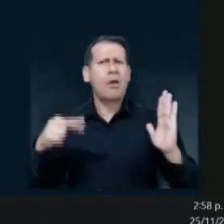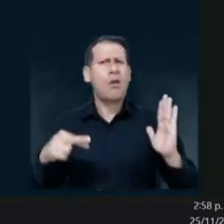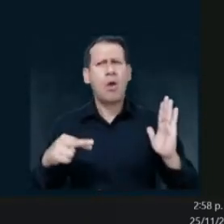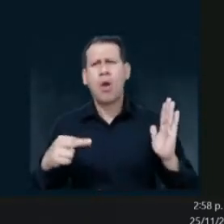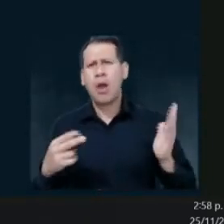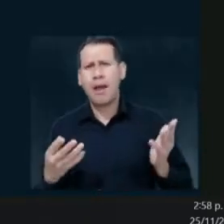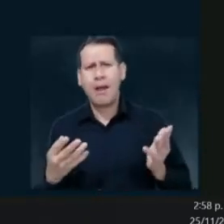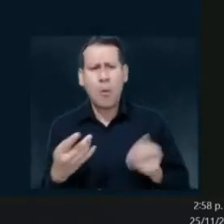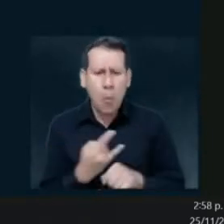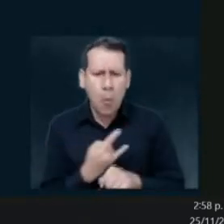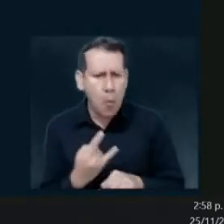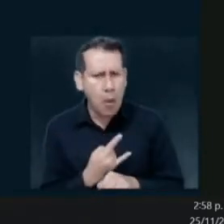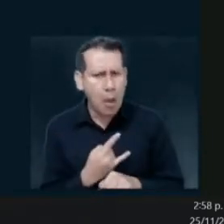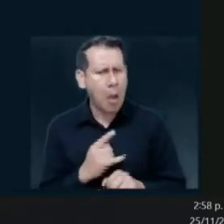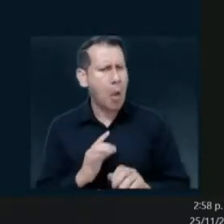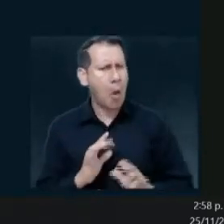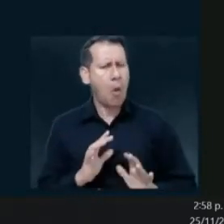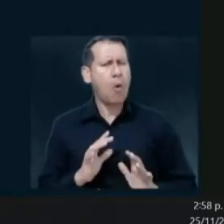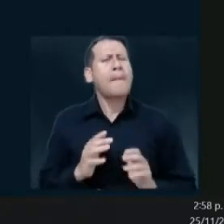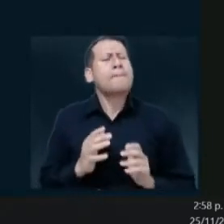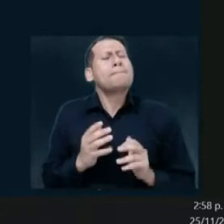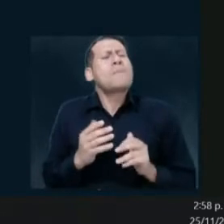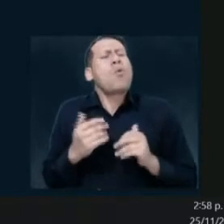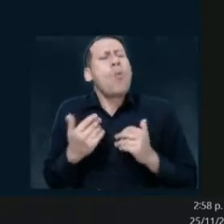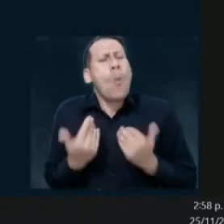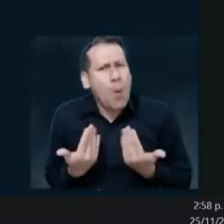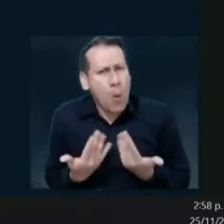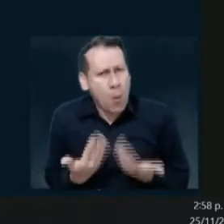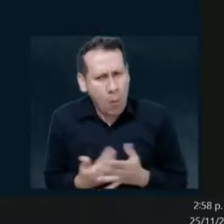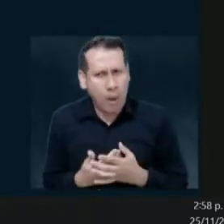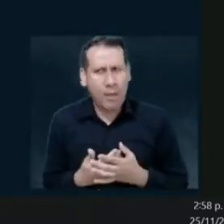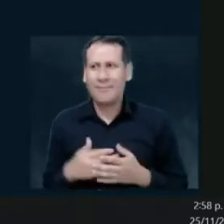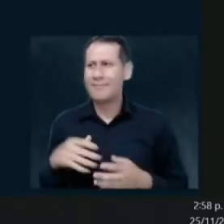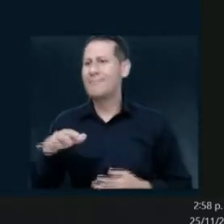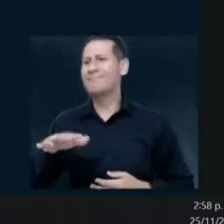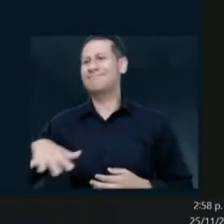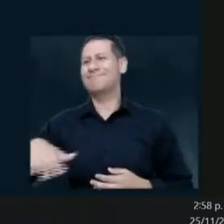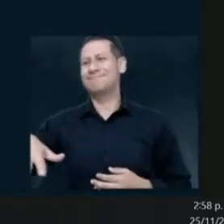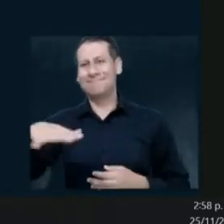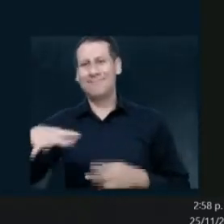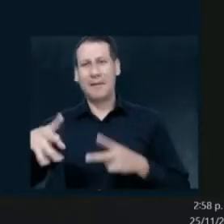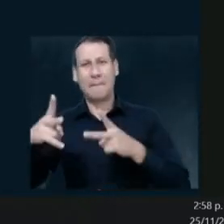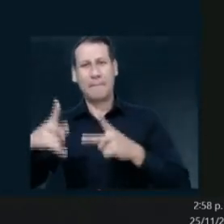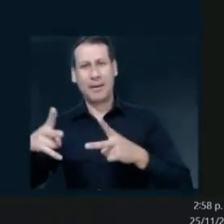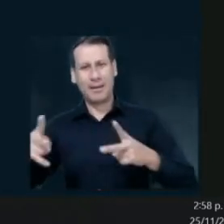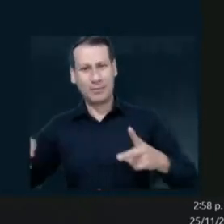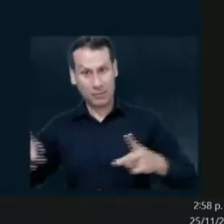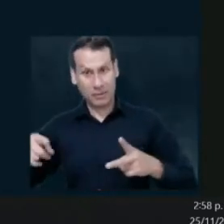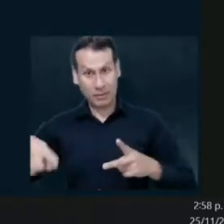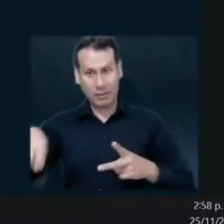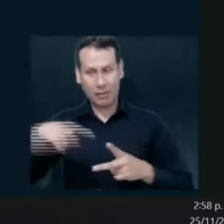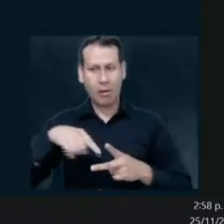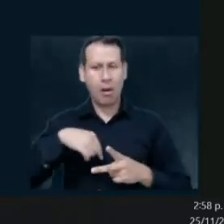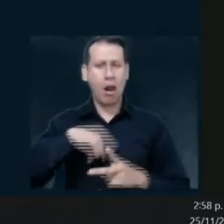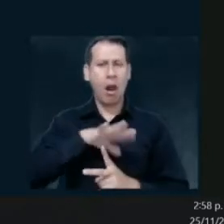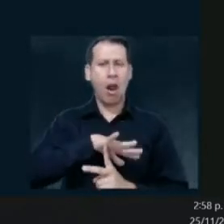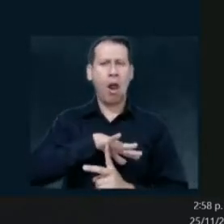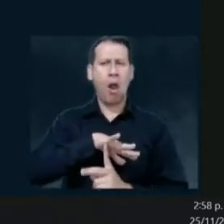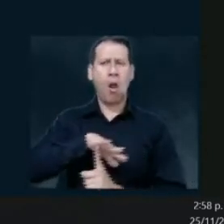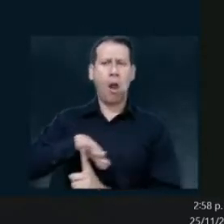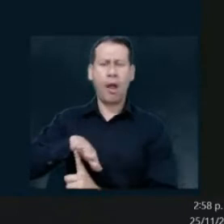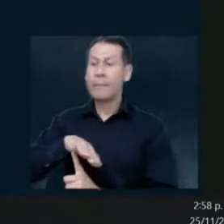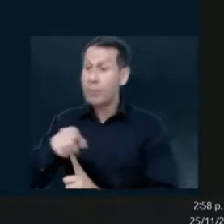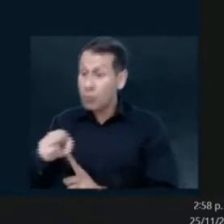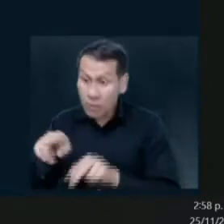technologies, it was not there to close the divide. It's, we're marginalizing people from their most